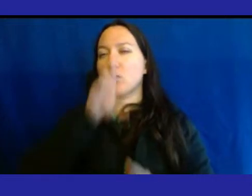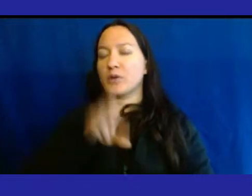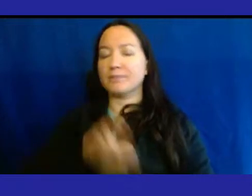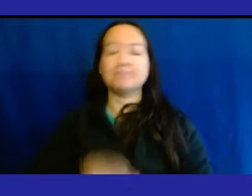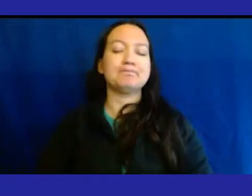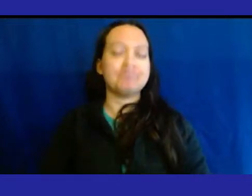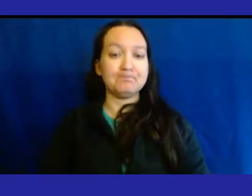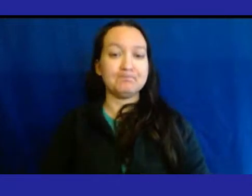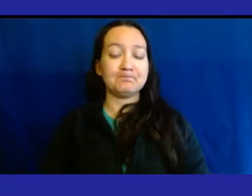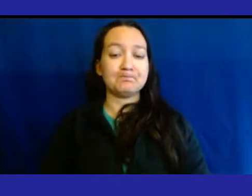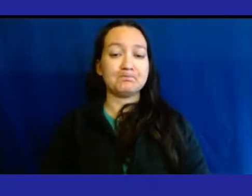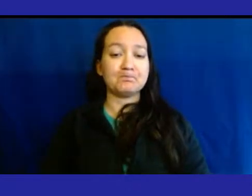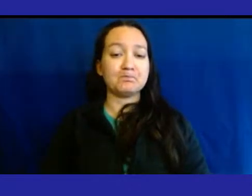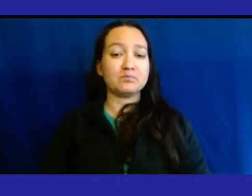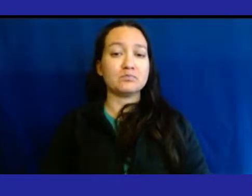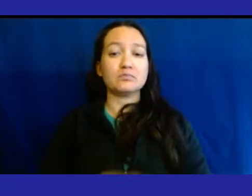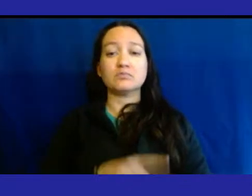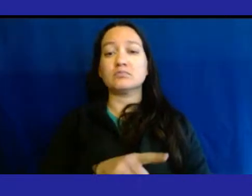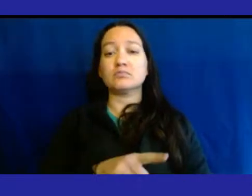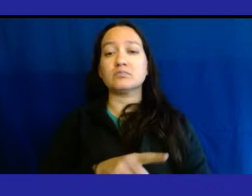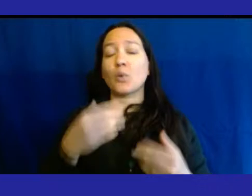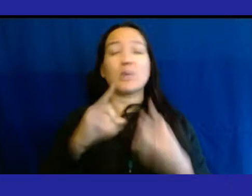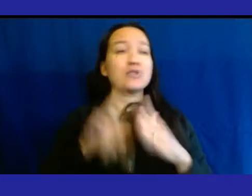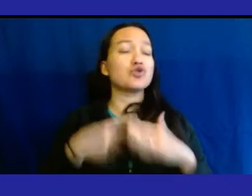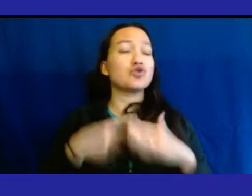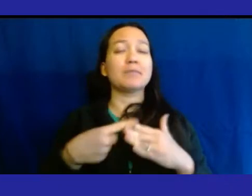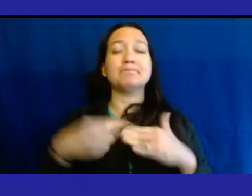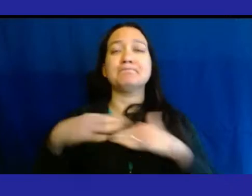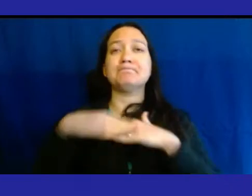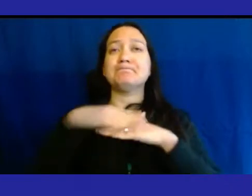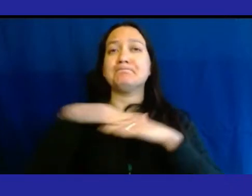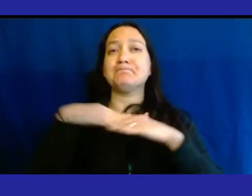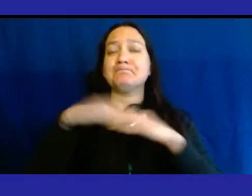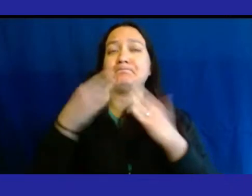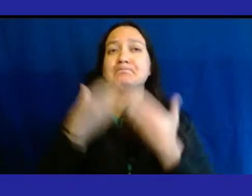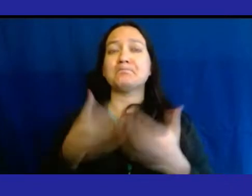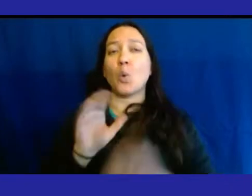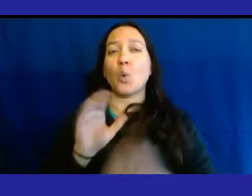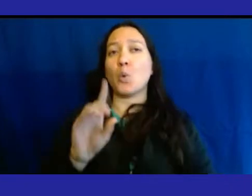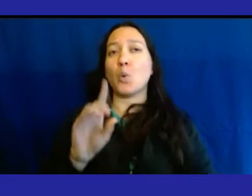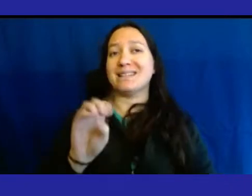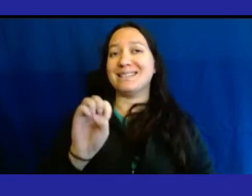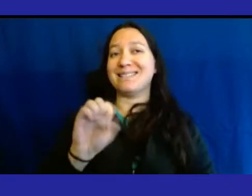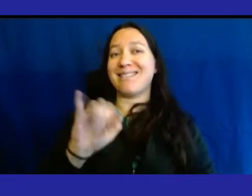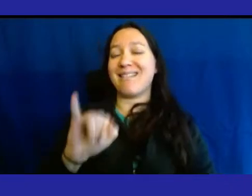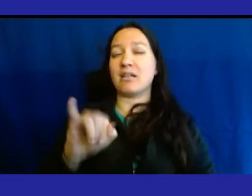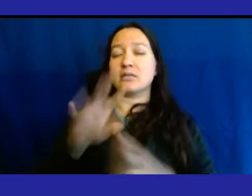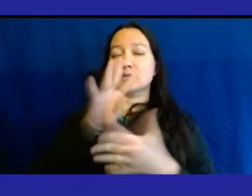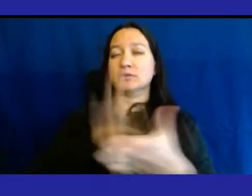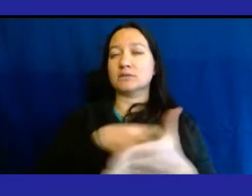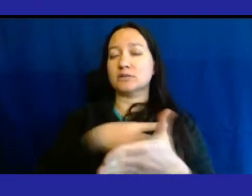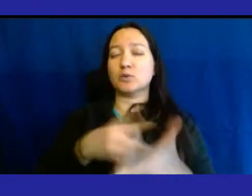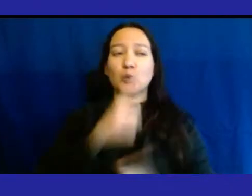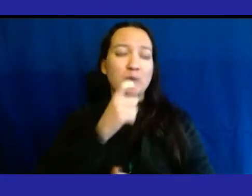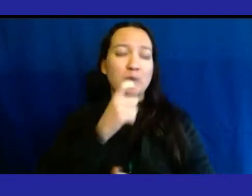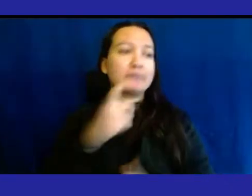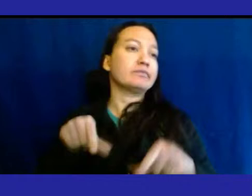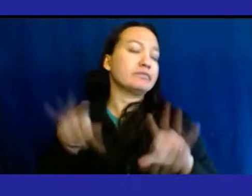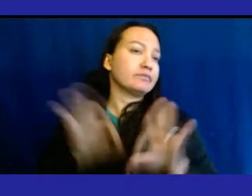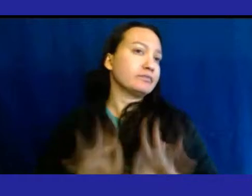So we thought we would start off with an overview of our ODEI organizational chart. And this is essentially